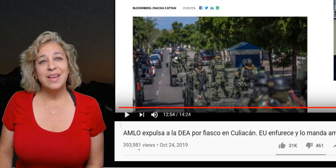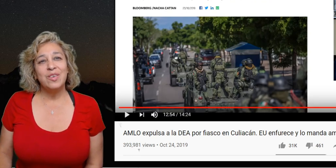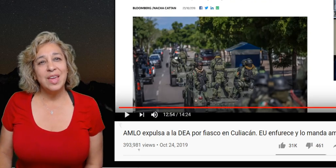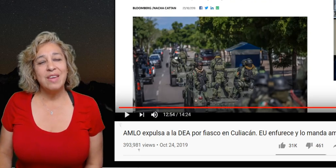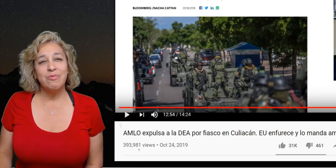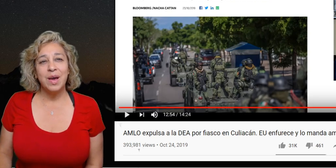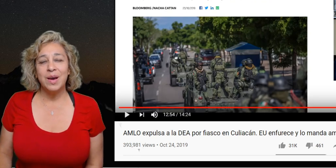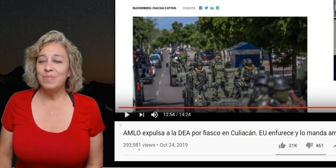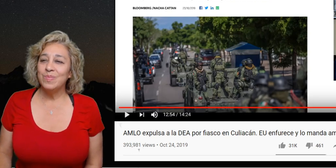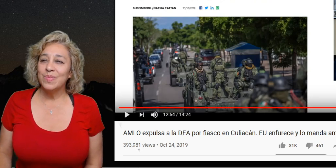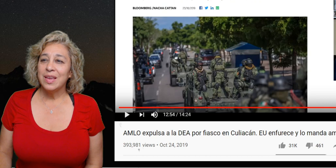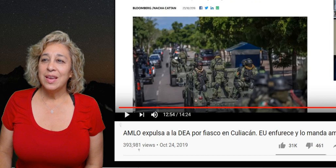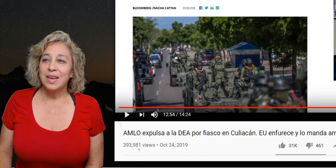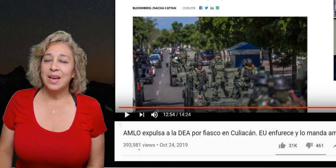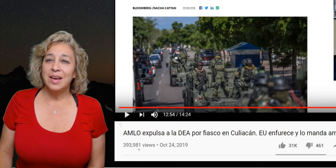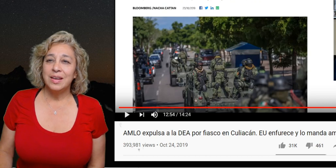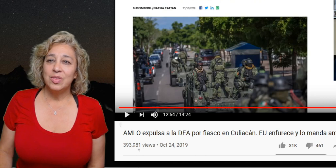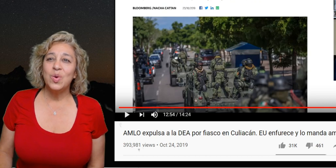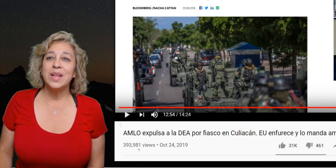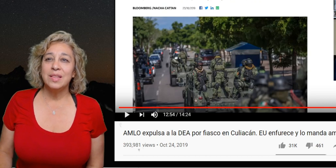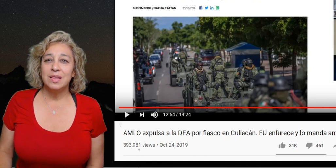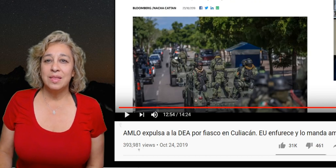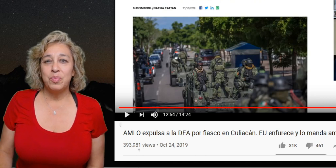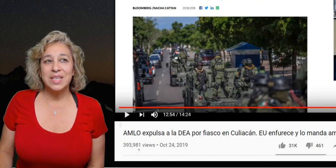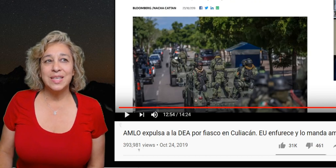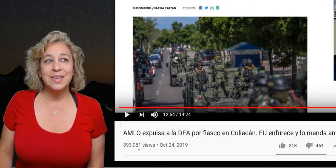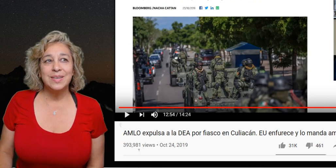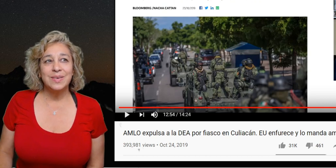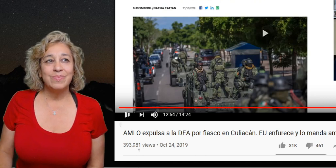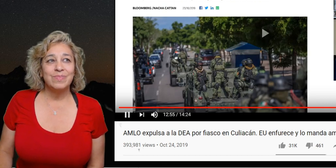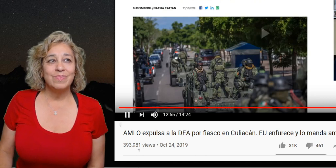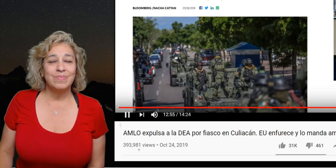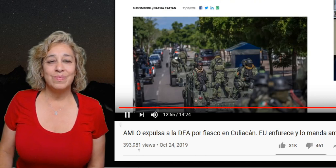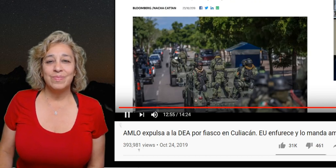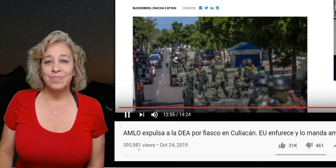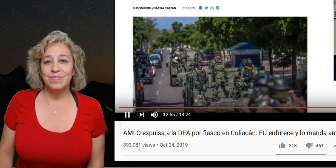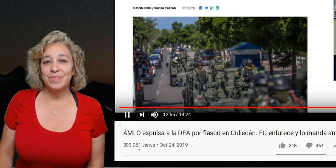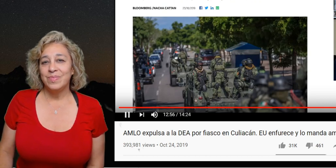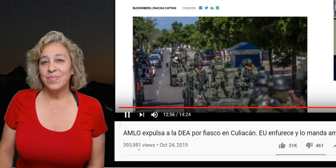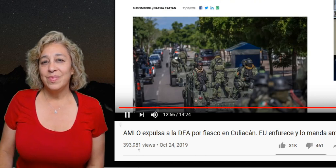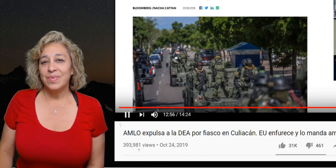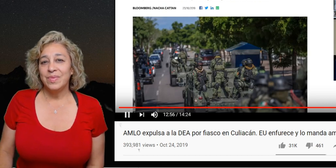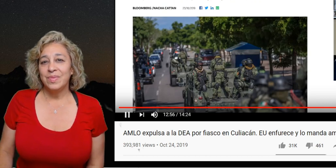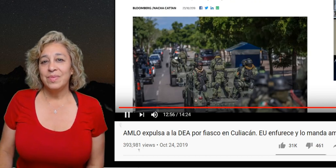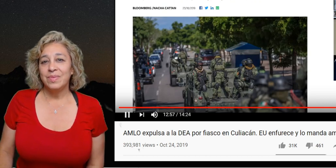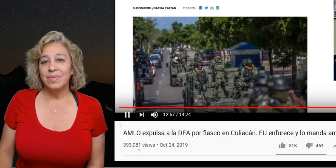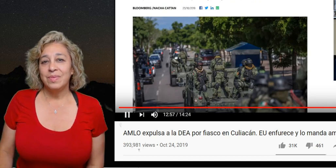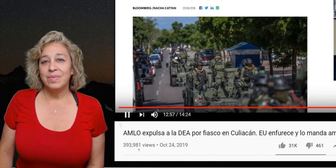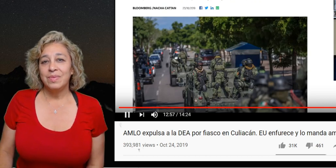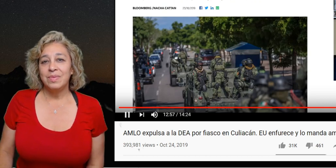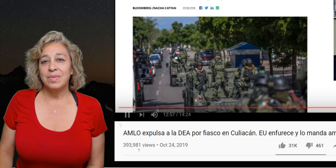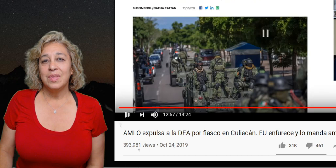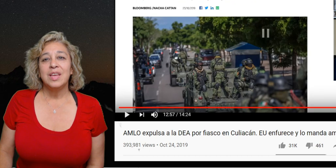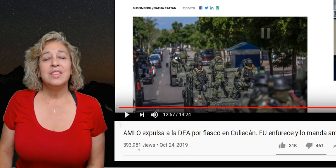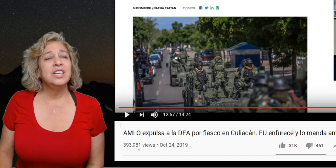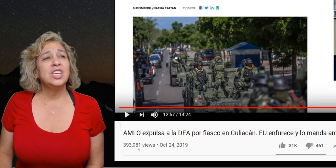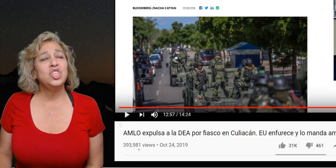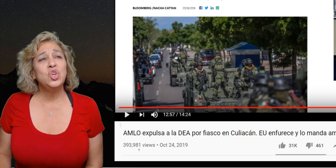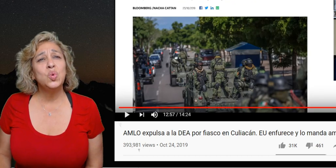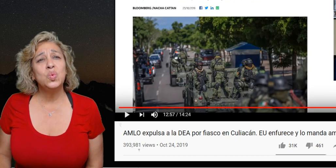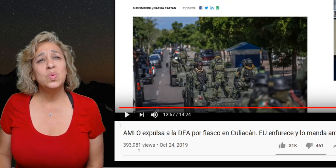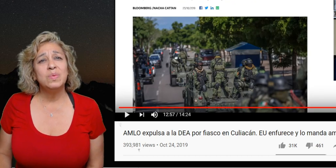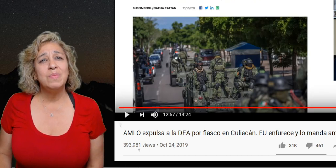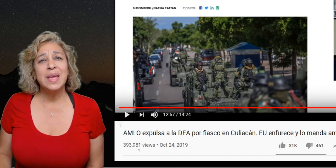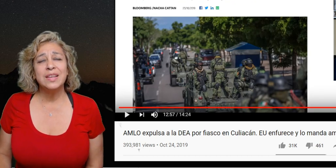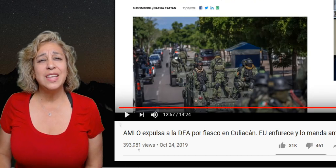said? How they have threatened the president? López Obrador, Cometiste un delito. They said